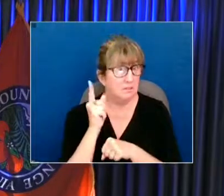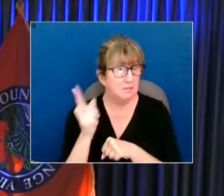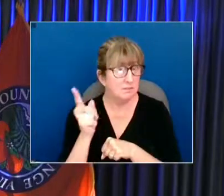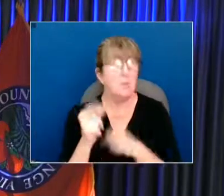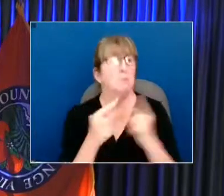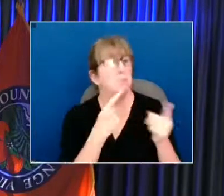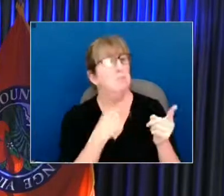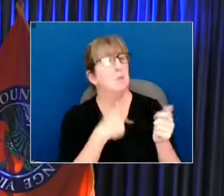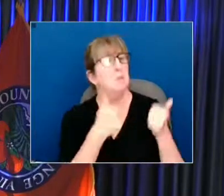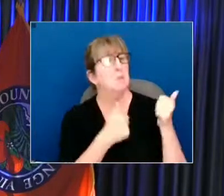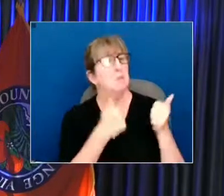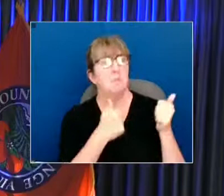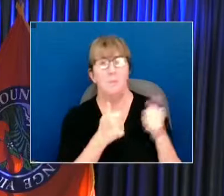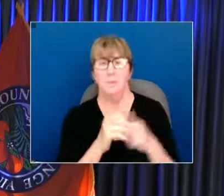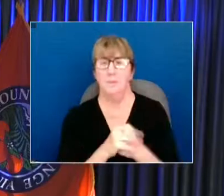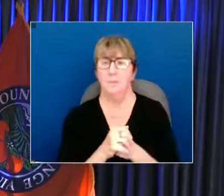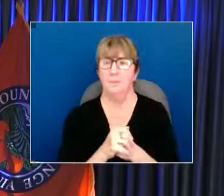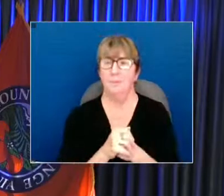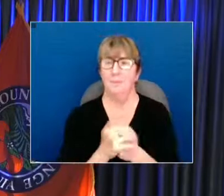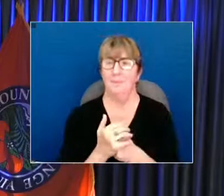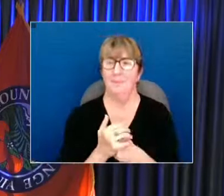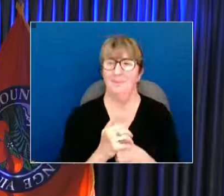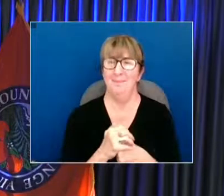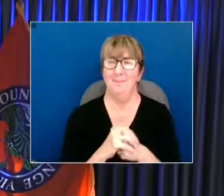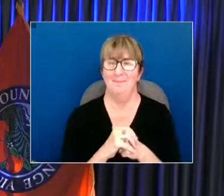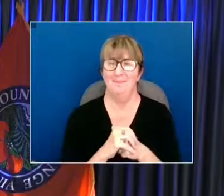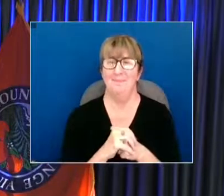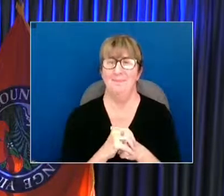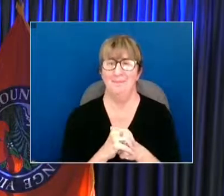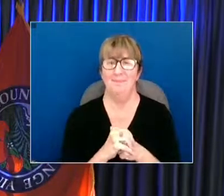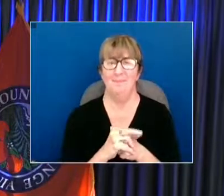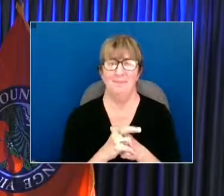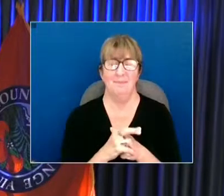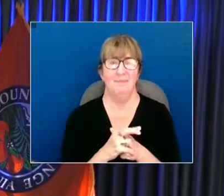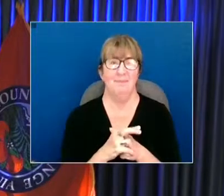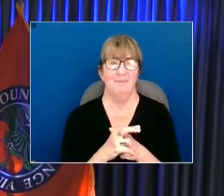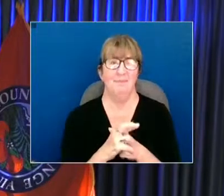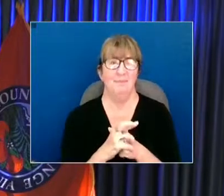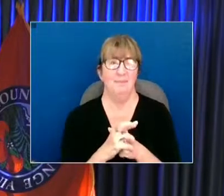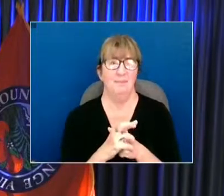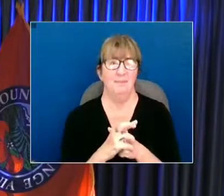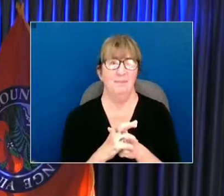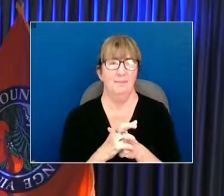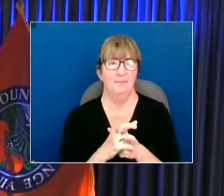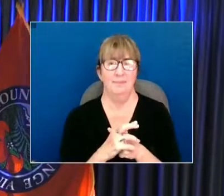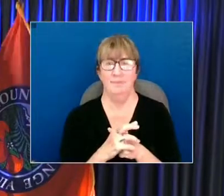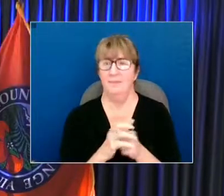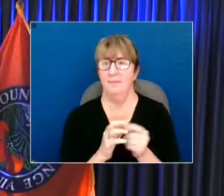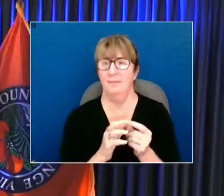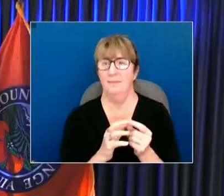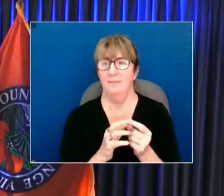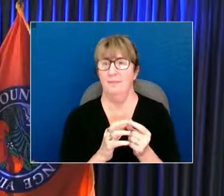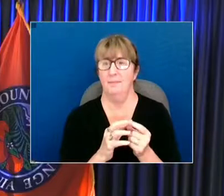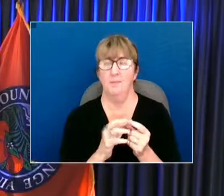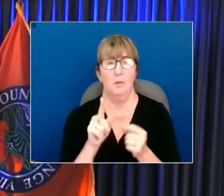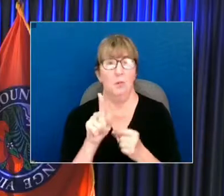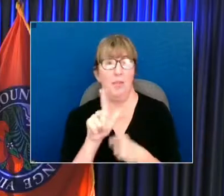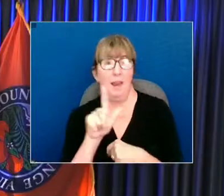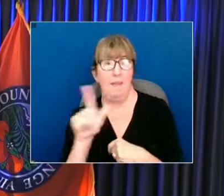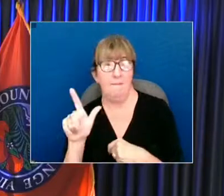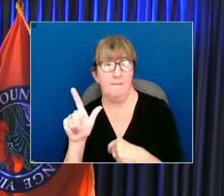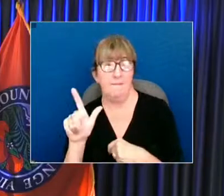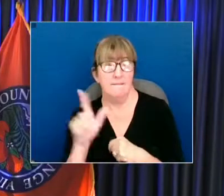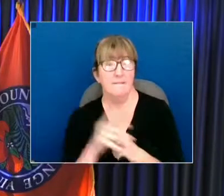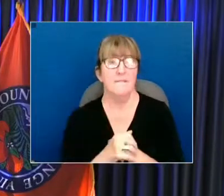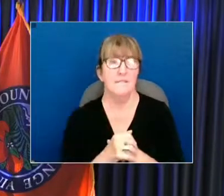one to move So, now. United States flag, more to the, Oh, what? This way? To the left. This